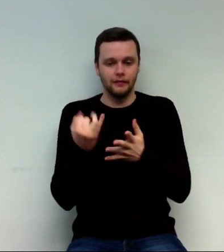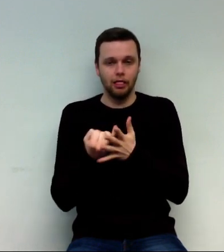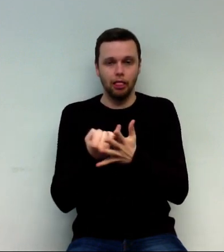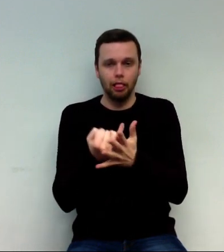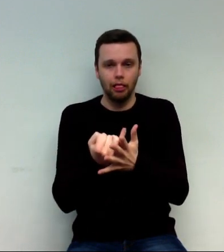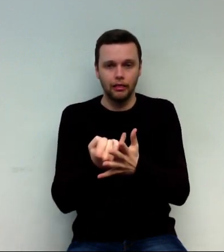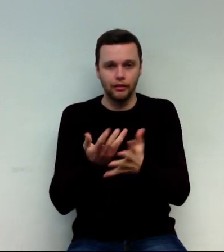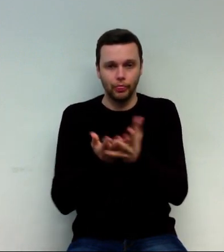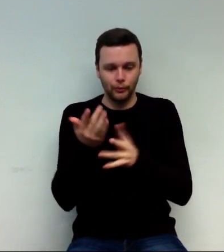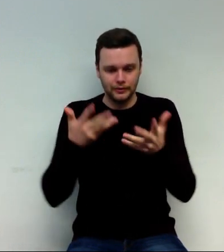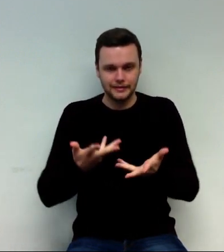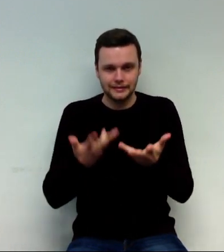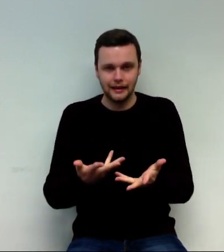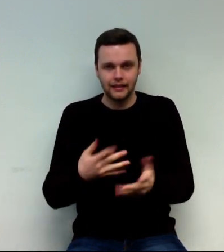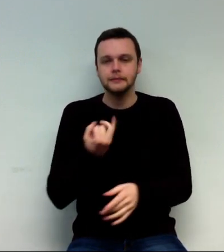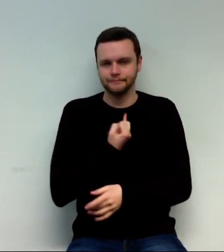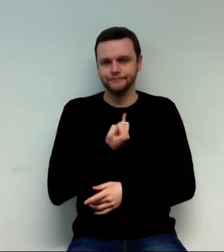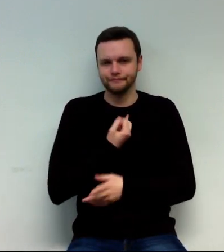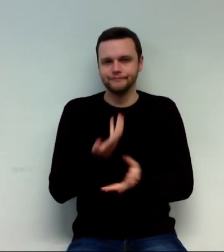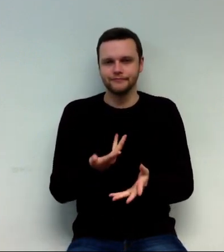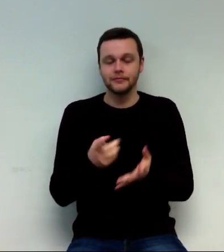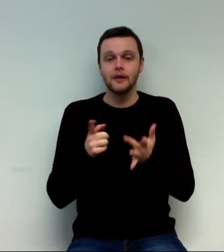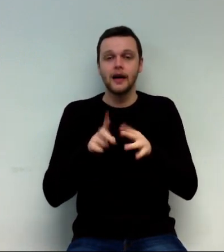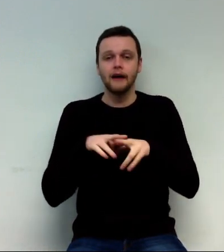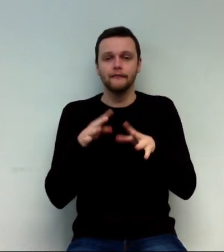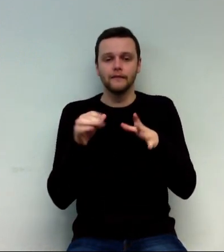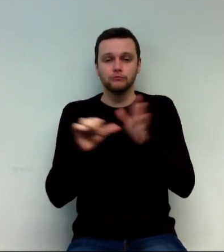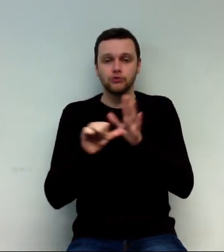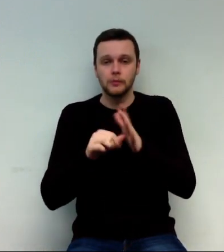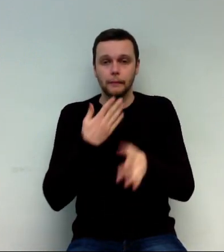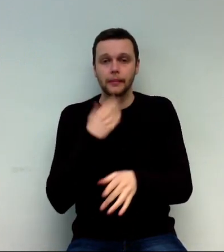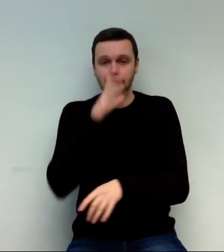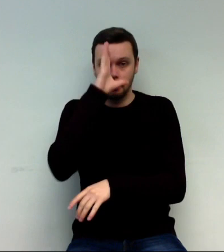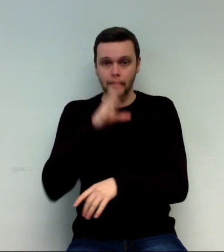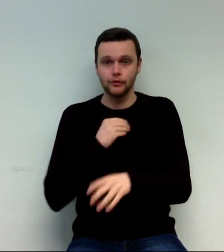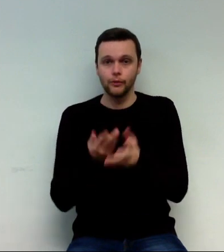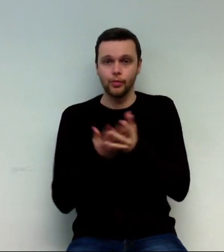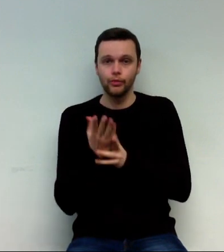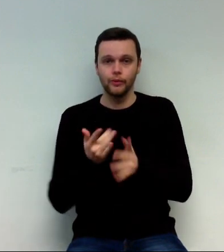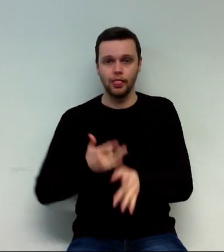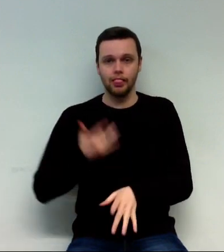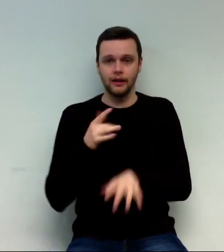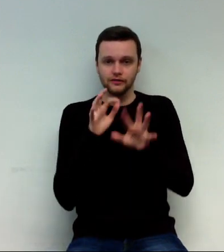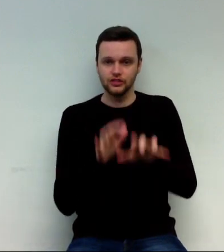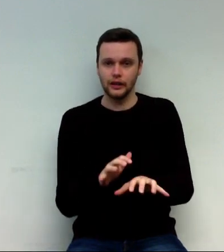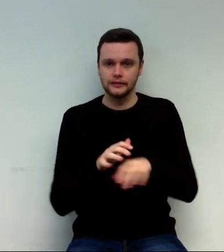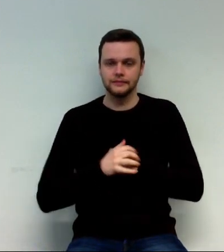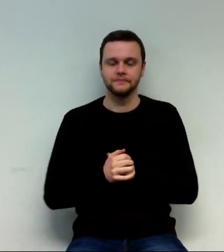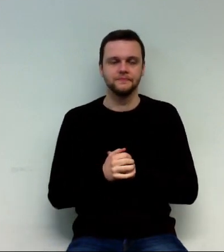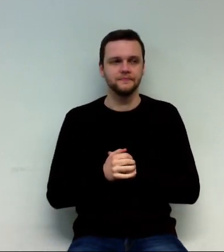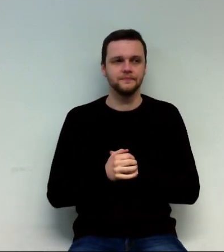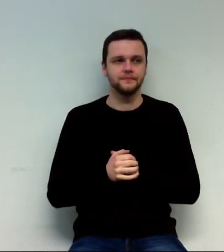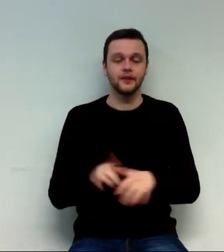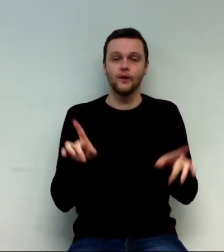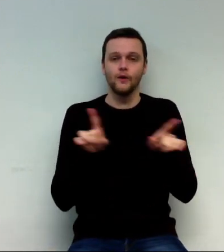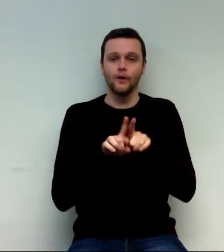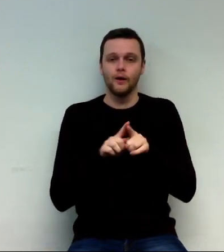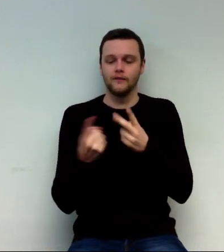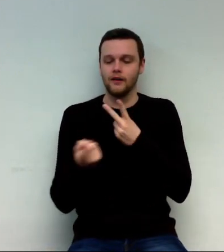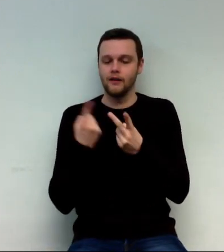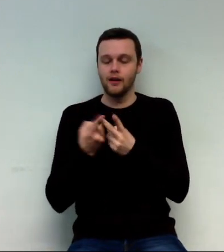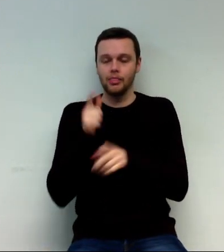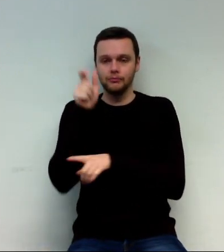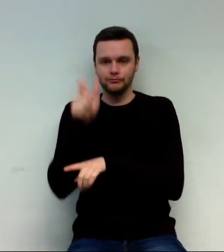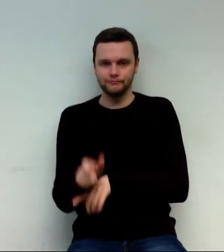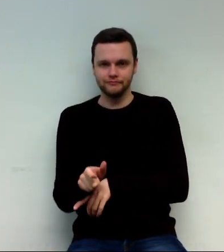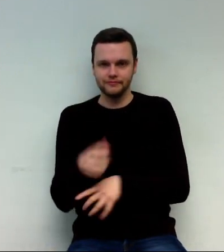is my fault. And if anything does go wrong, do let us know using the live chat. And Lindsay, we have another guest. Yeah, I'd